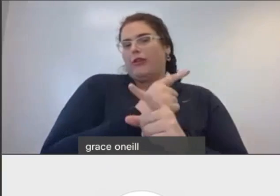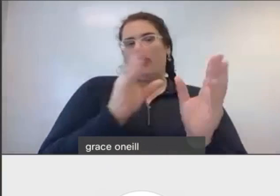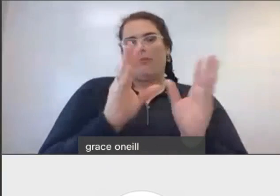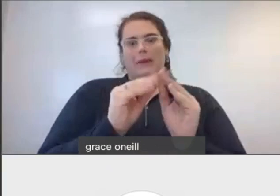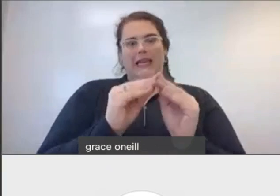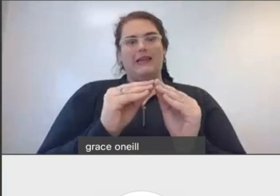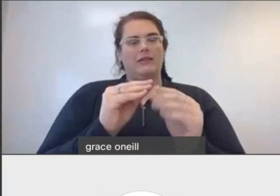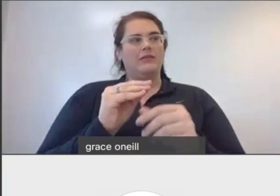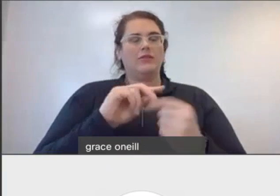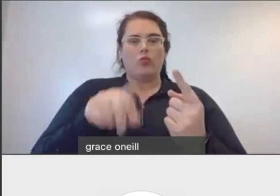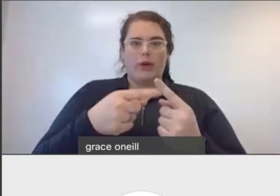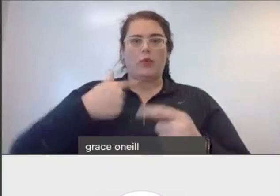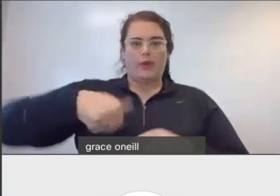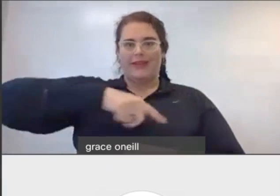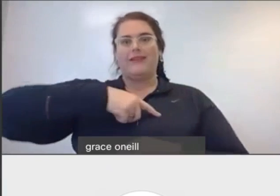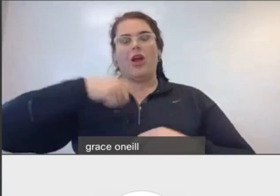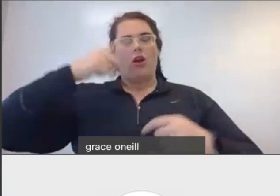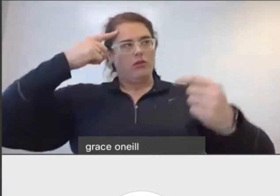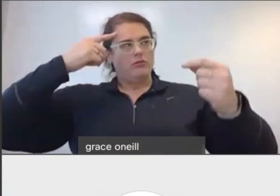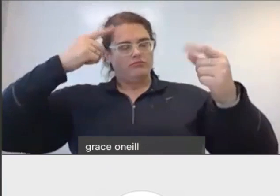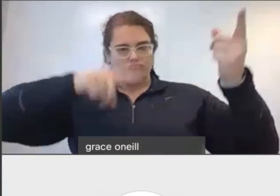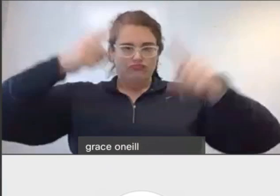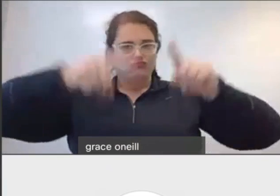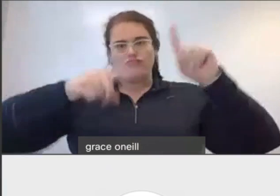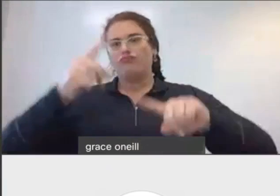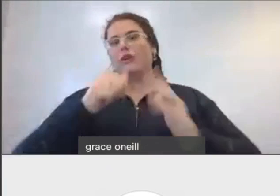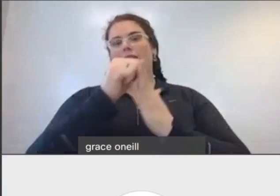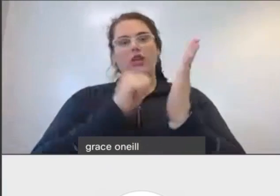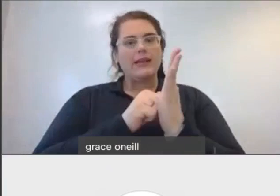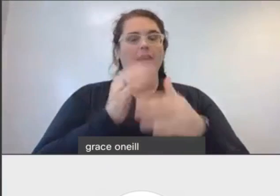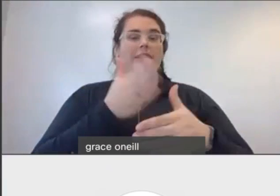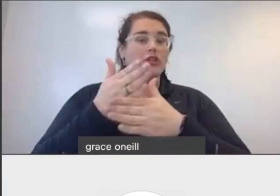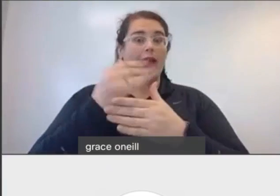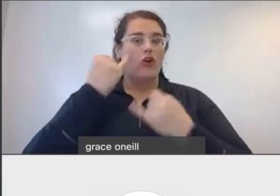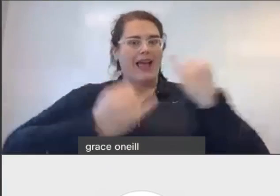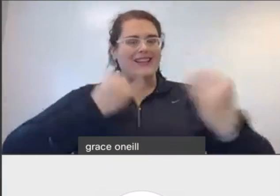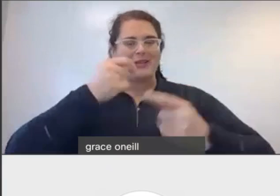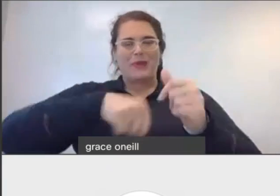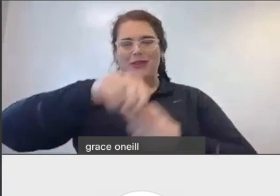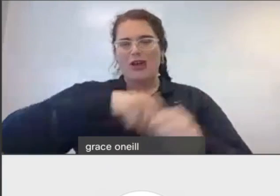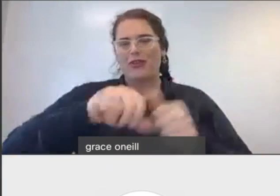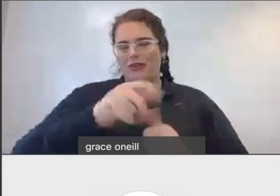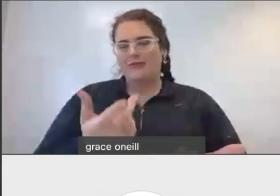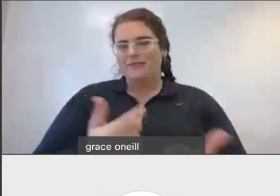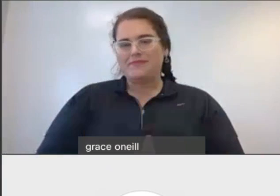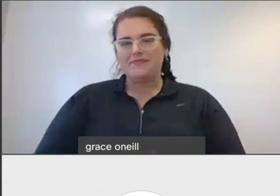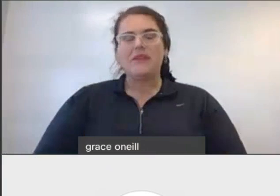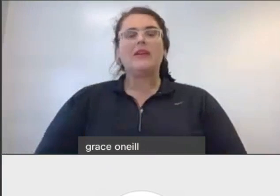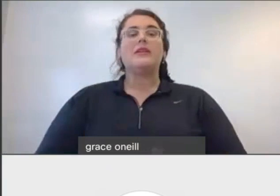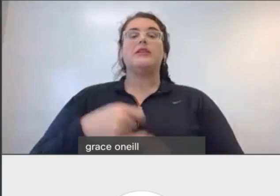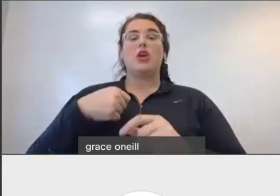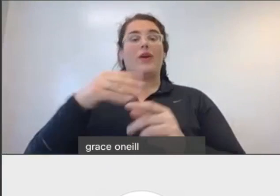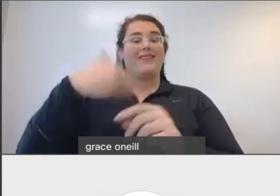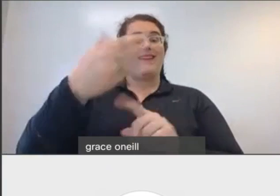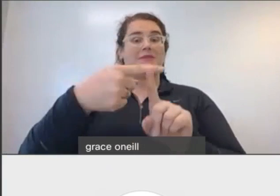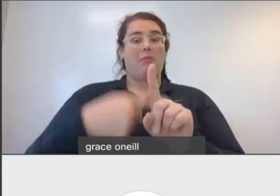with the agenda and share ideas with each other. So I'll be reaching out to people in the month of March so that we